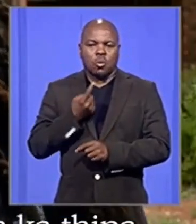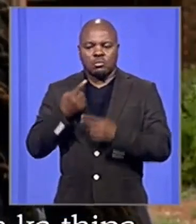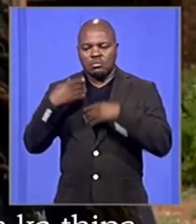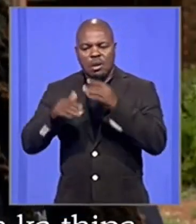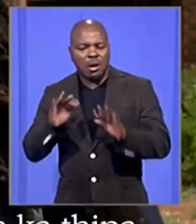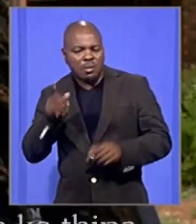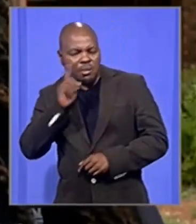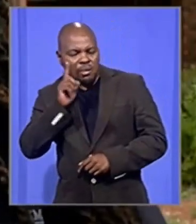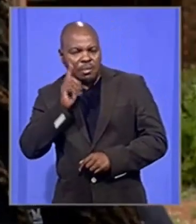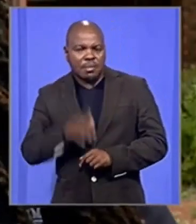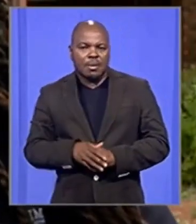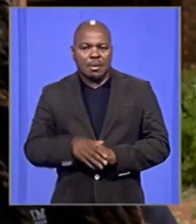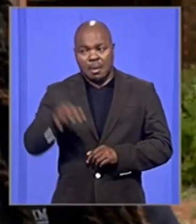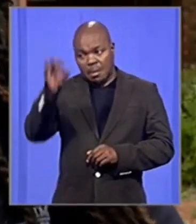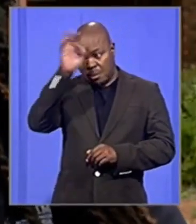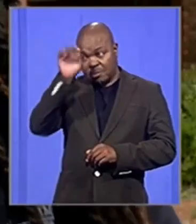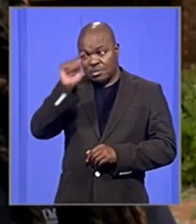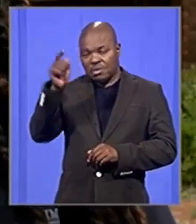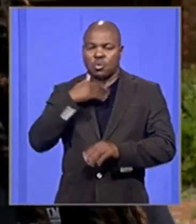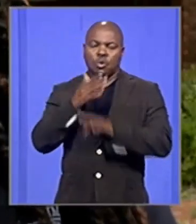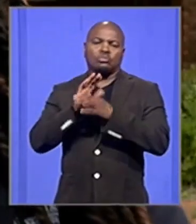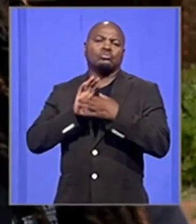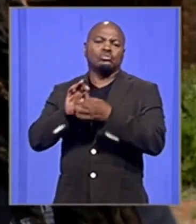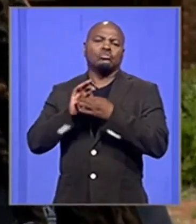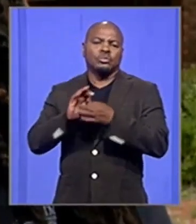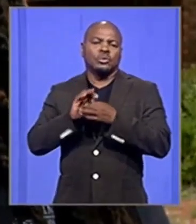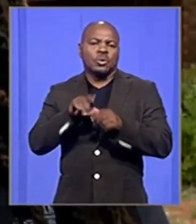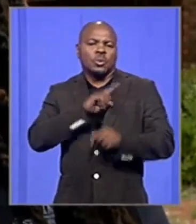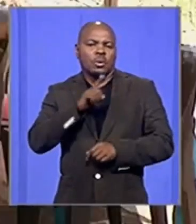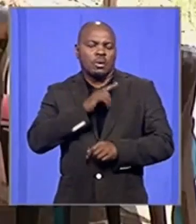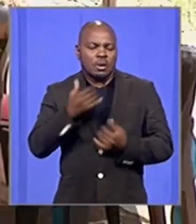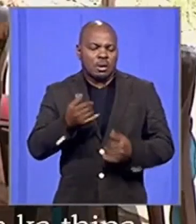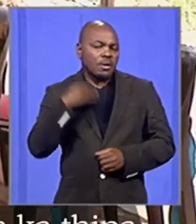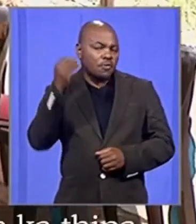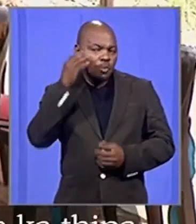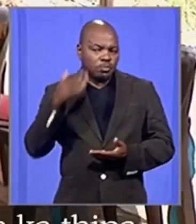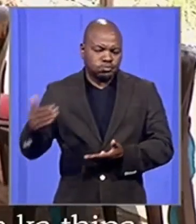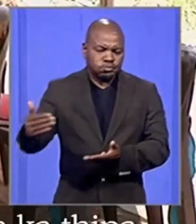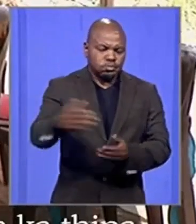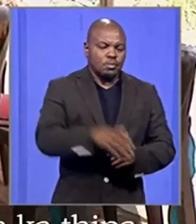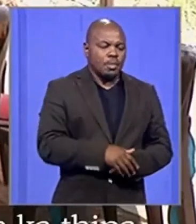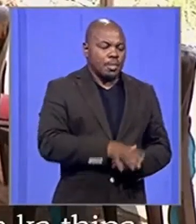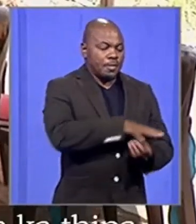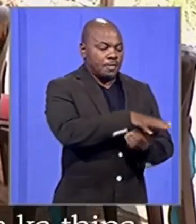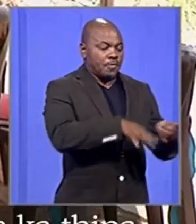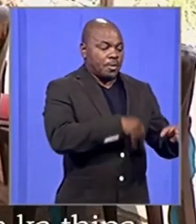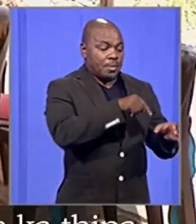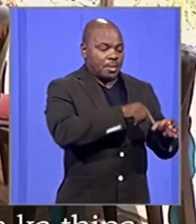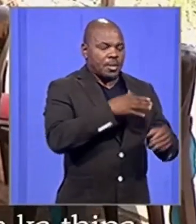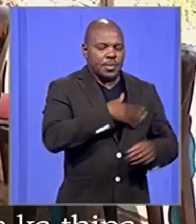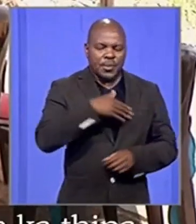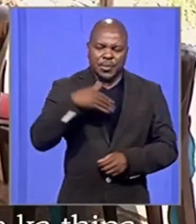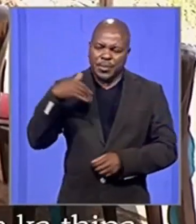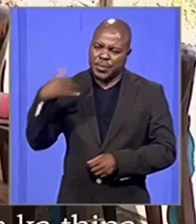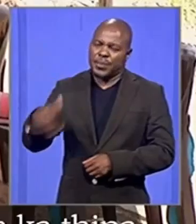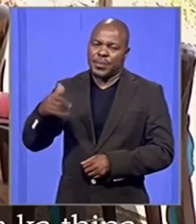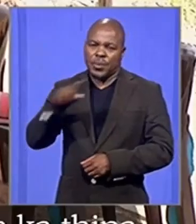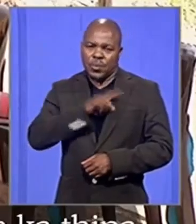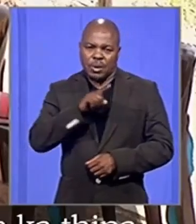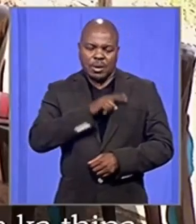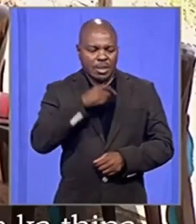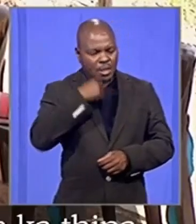closely with the police so that more information can be gathered. Ba lelapa ba re ba kwele bohloko ka ge ba be ba